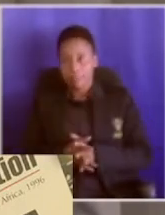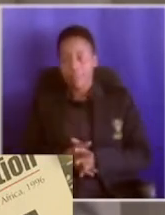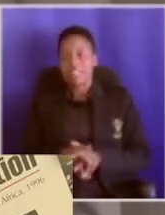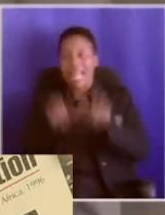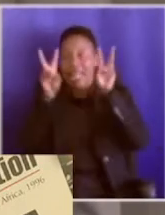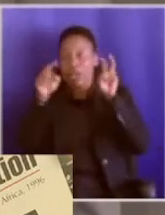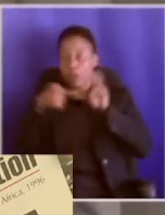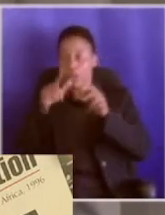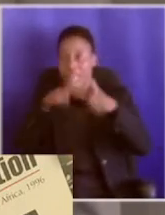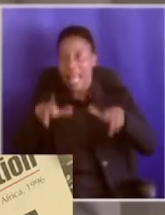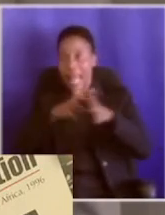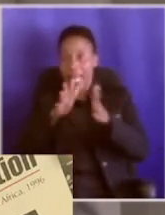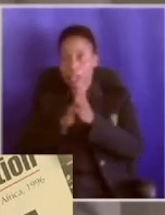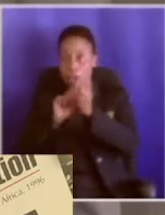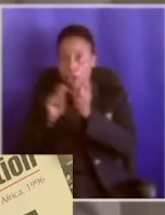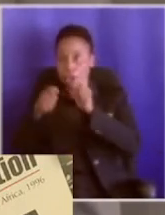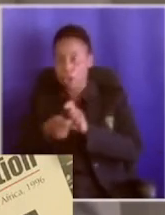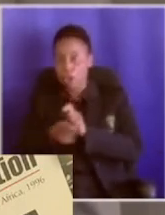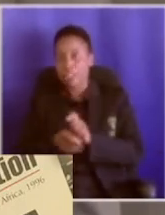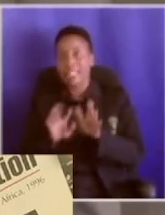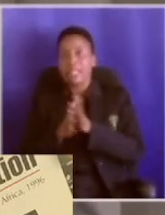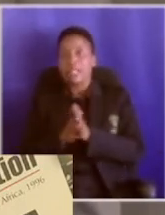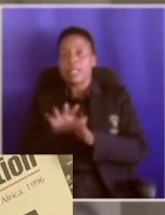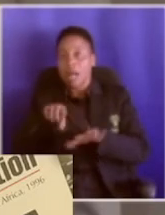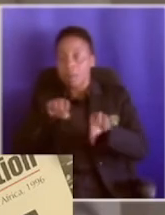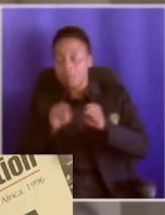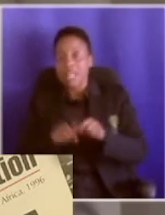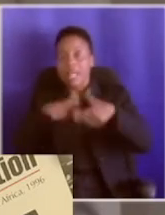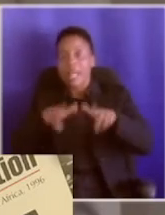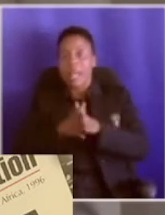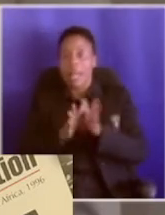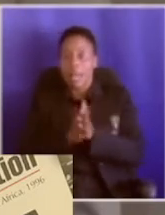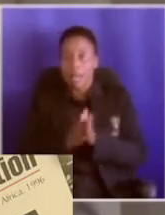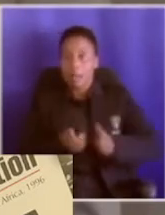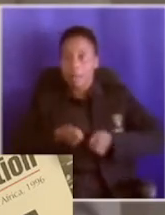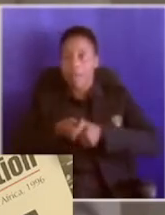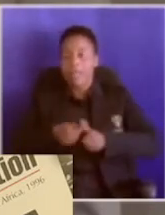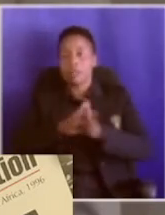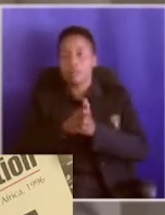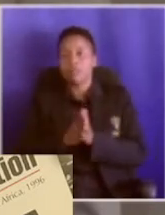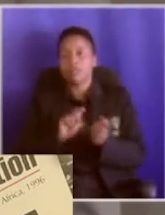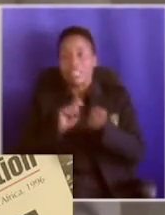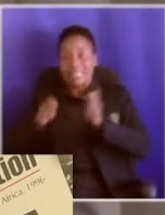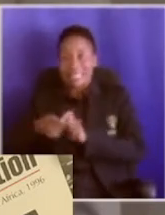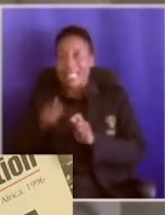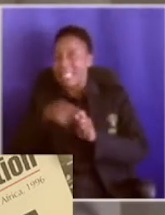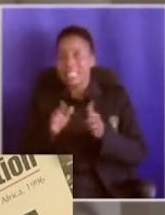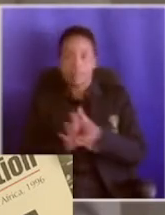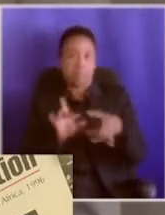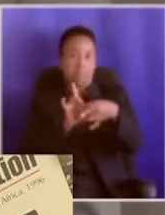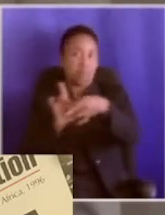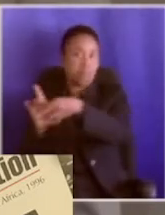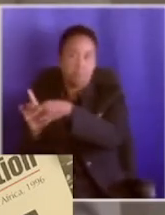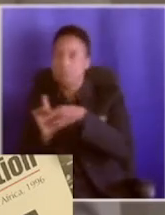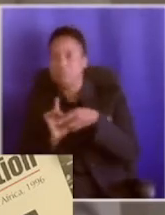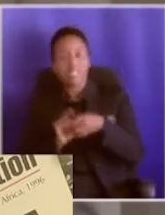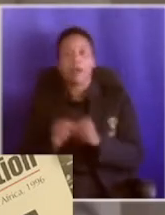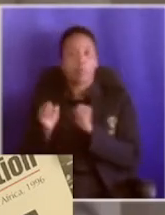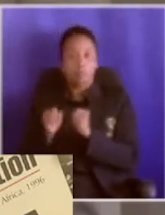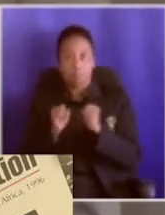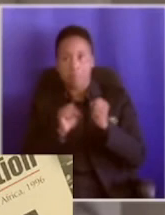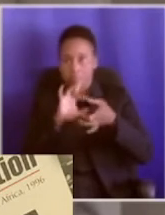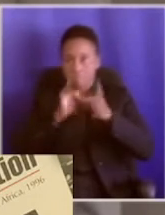land restitution, land reform, and land tenure reform are not divorced from each other, but remain